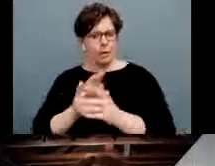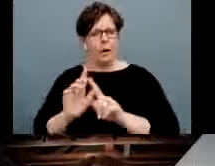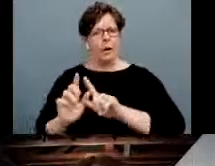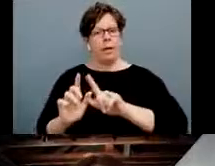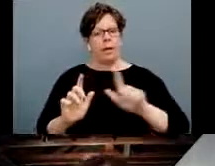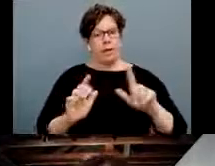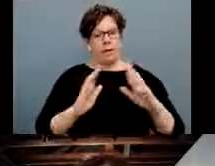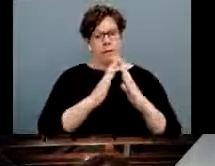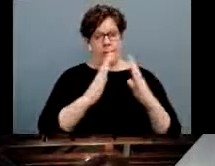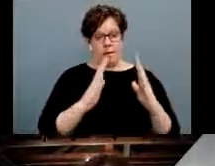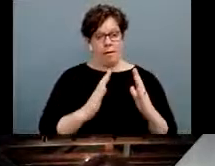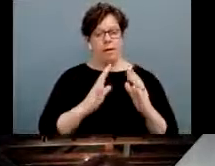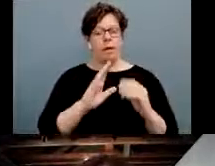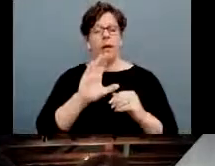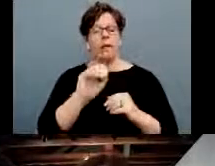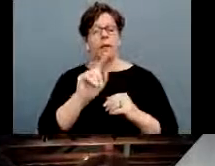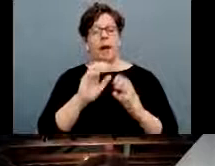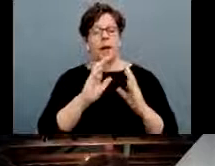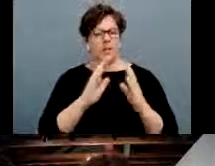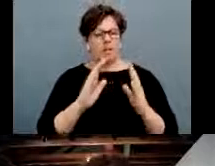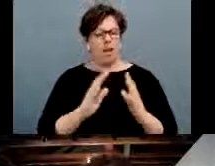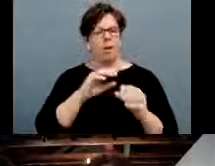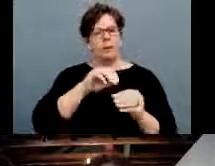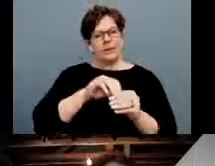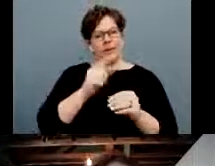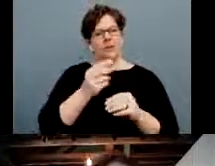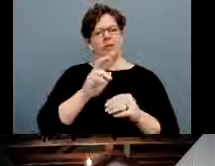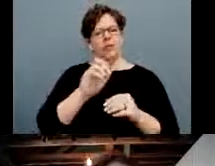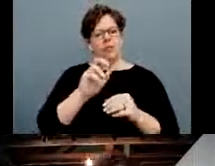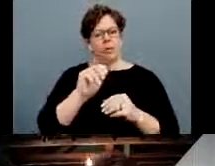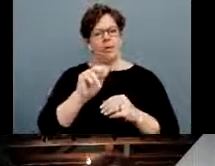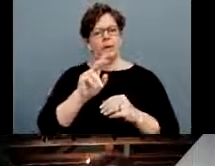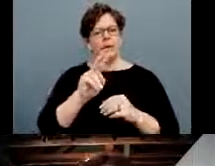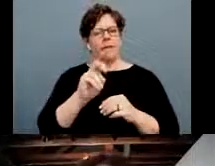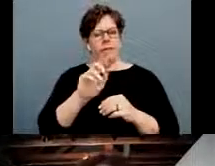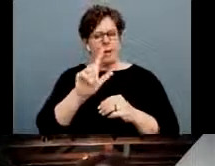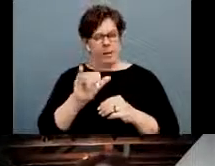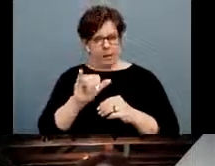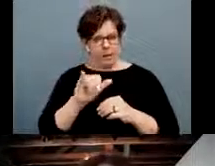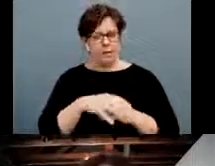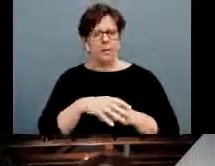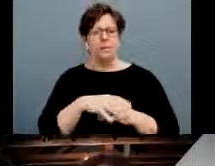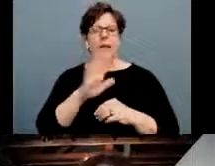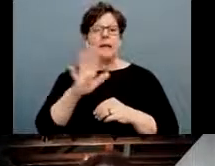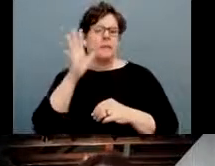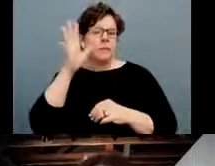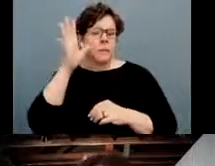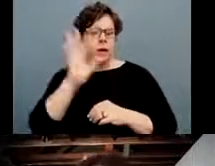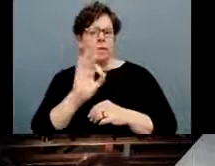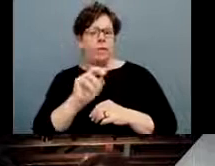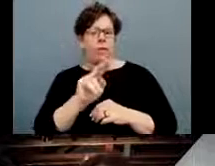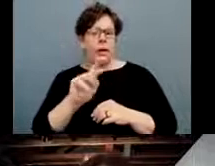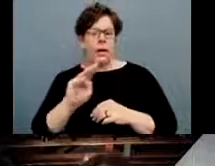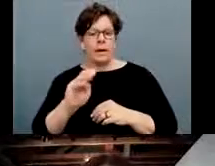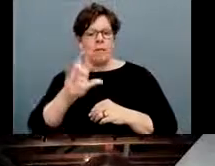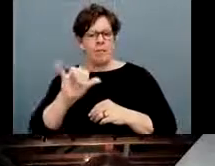at the Castle family home that was in Garden Valley. Castle's parents, Frank and Mary, ran a post office and general